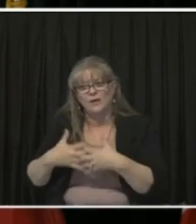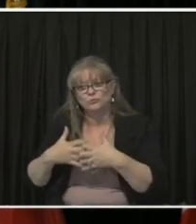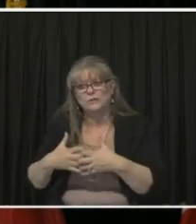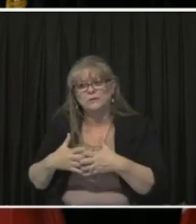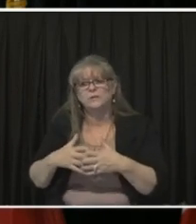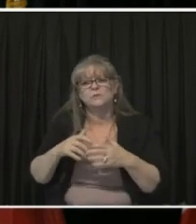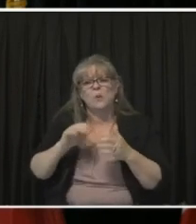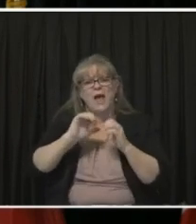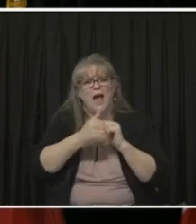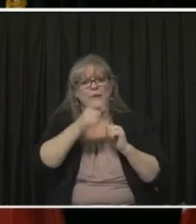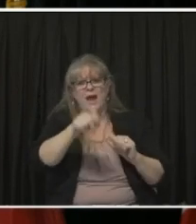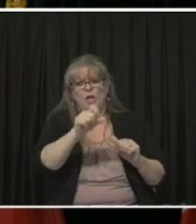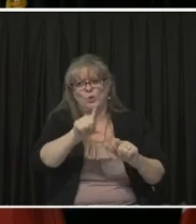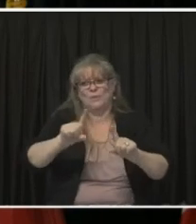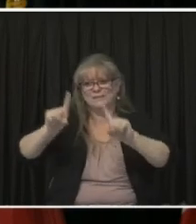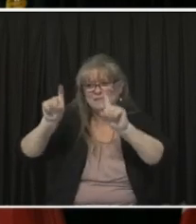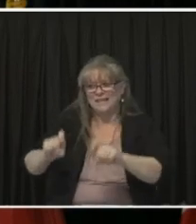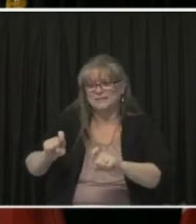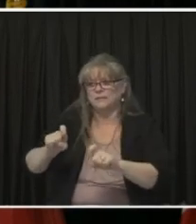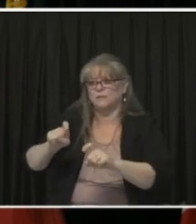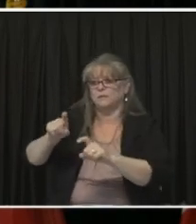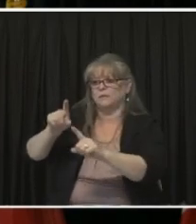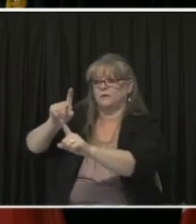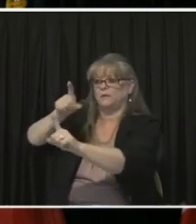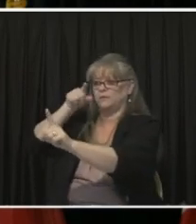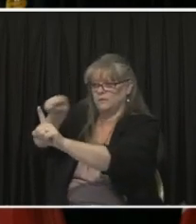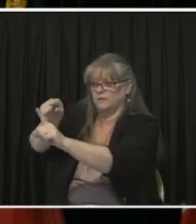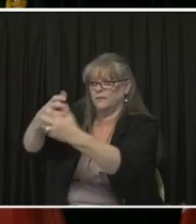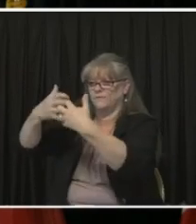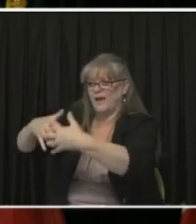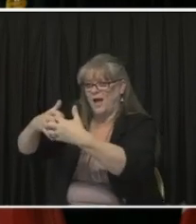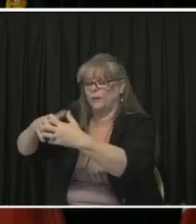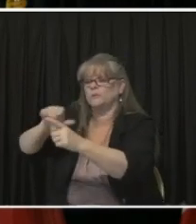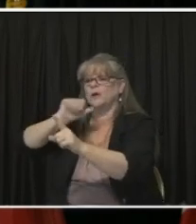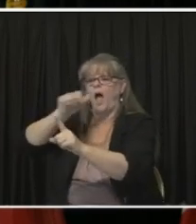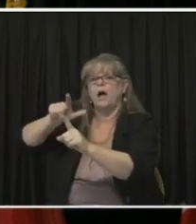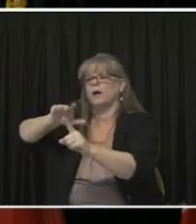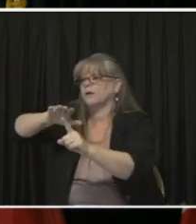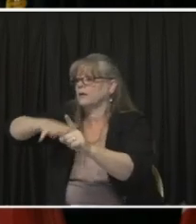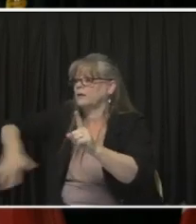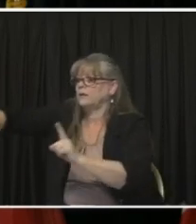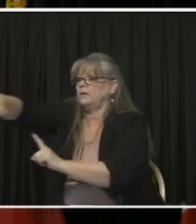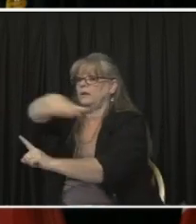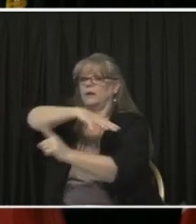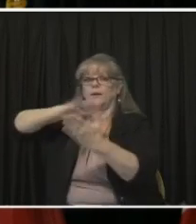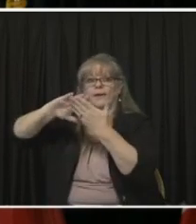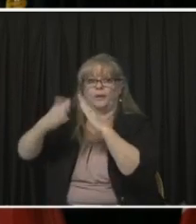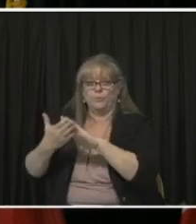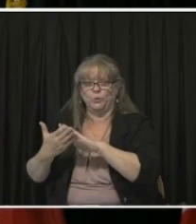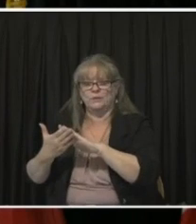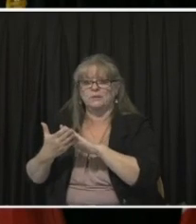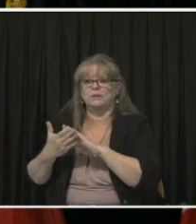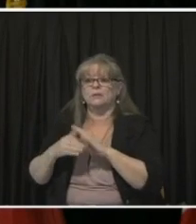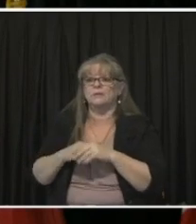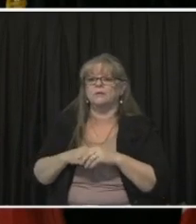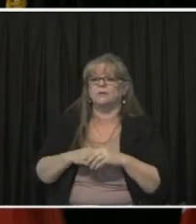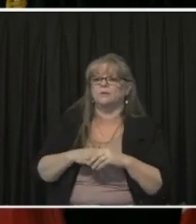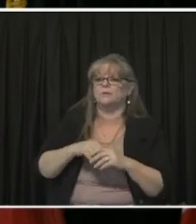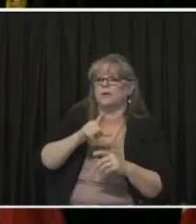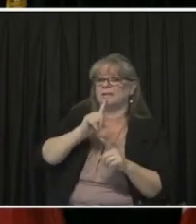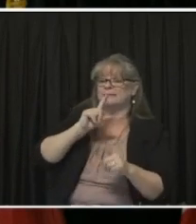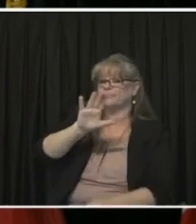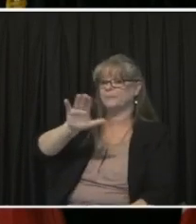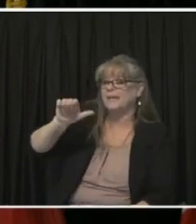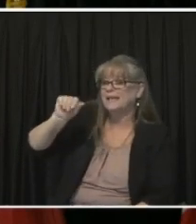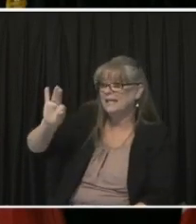Yeah, to be clear, if JBS is willing to test all employees, we would be happy to work with them on making sure they have the supplies to do